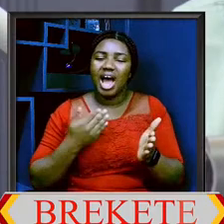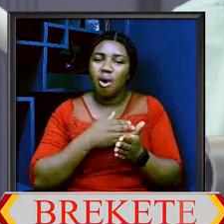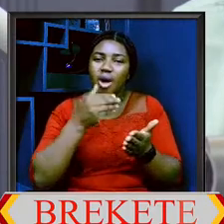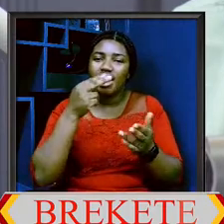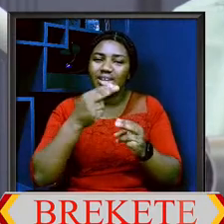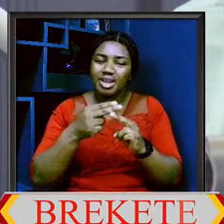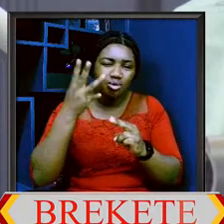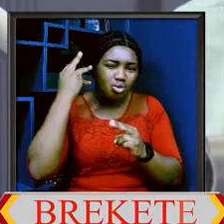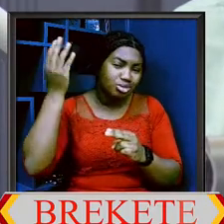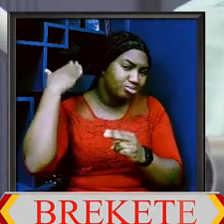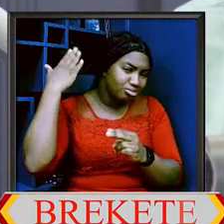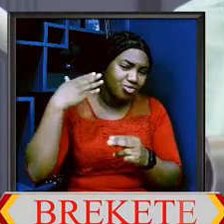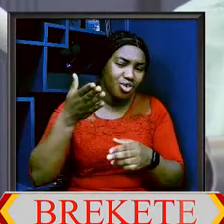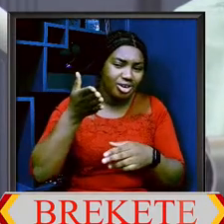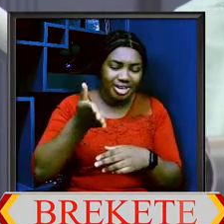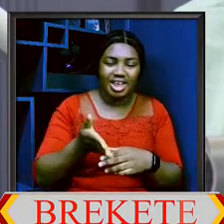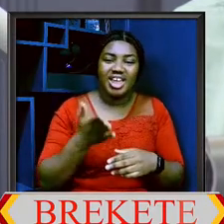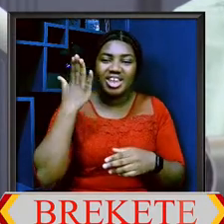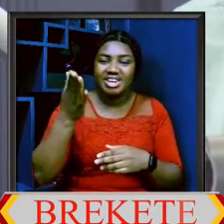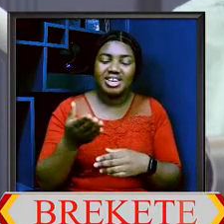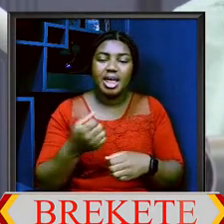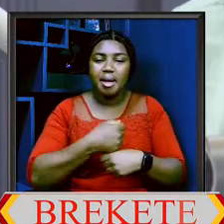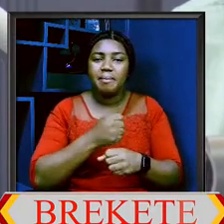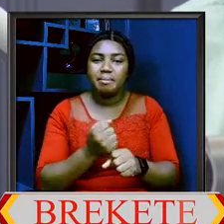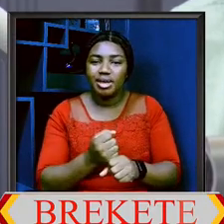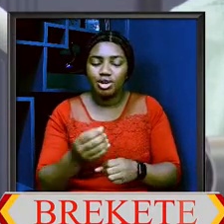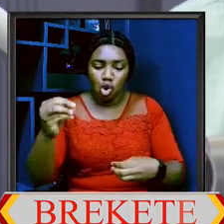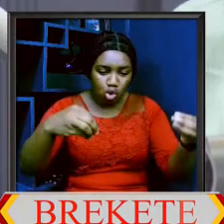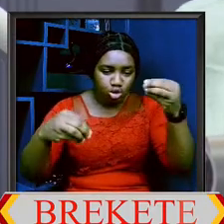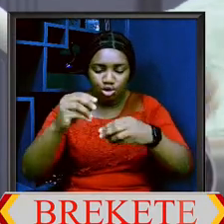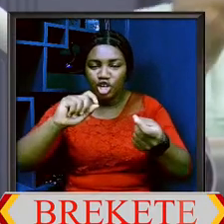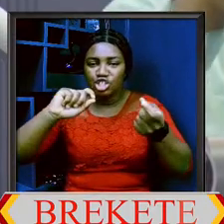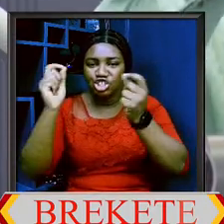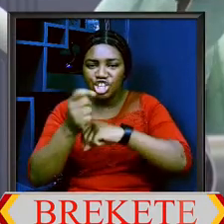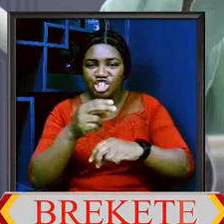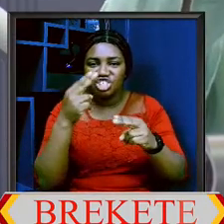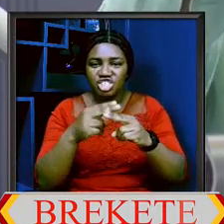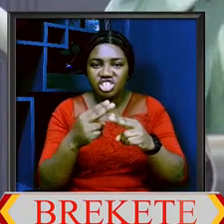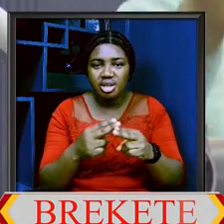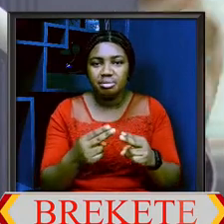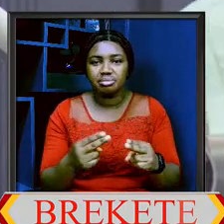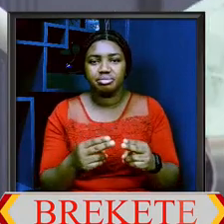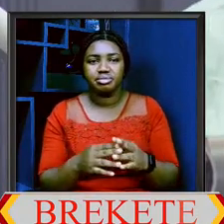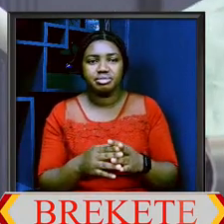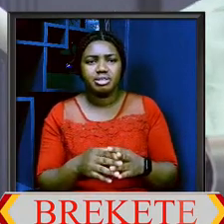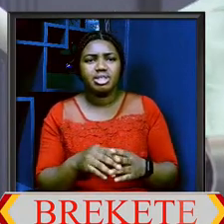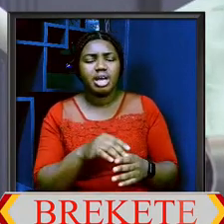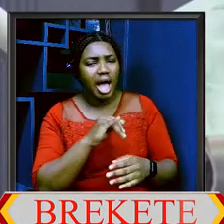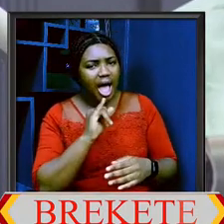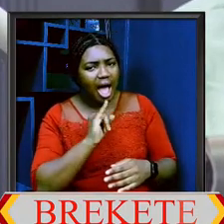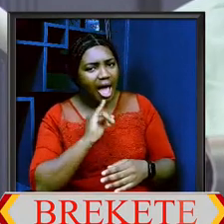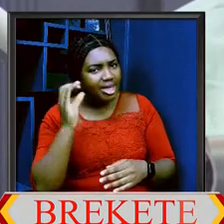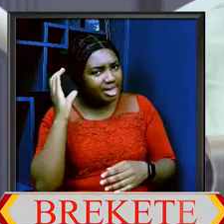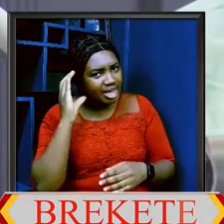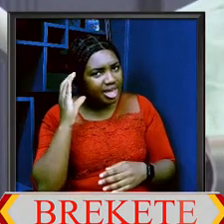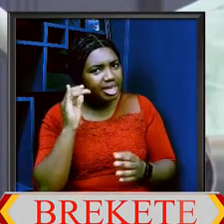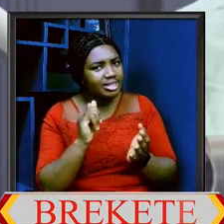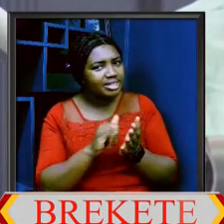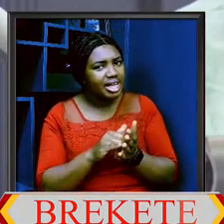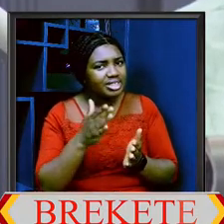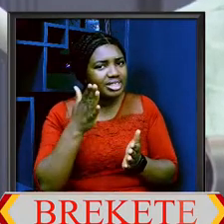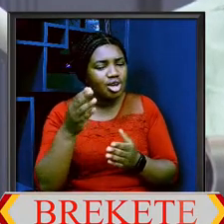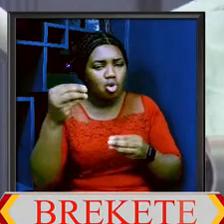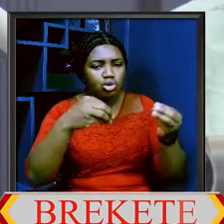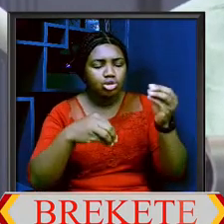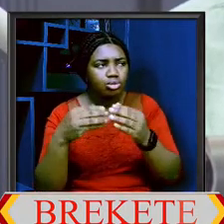previously there they made contributions changed the names and wait I hear say they don't